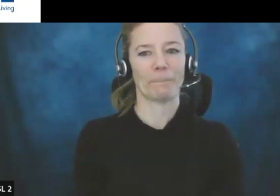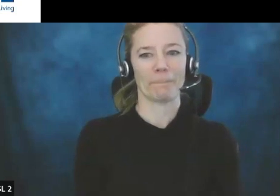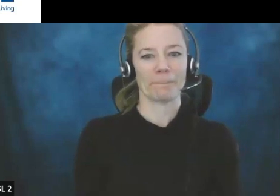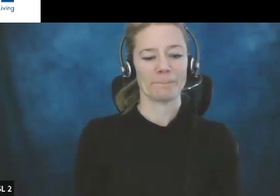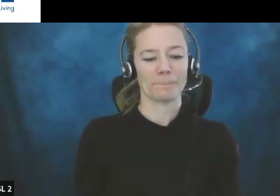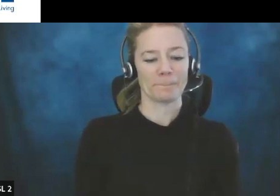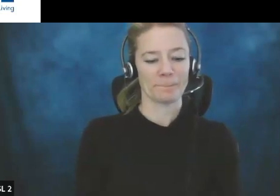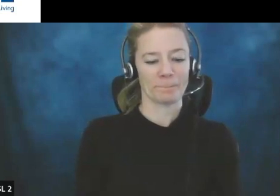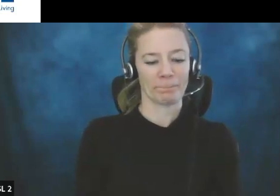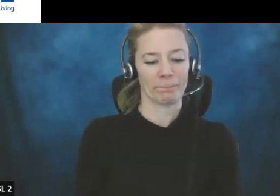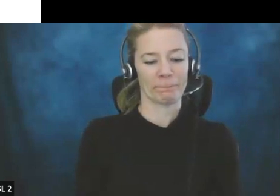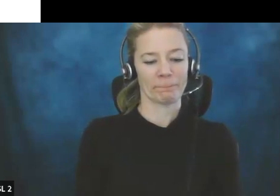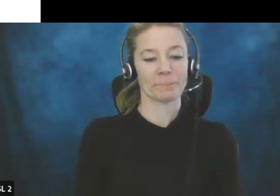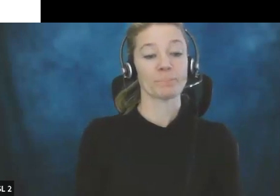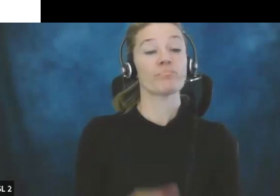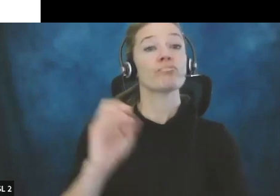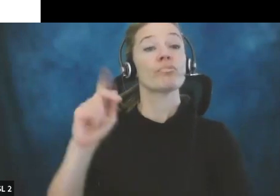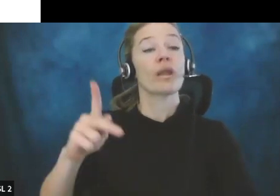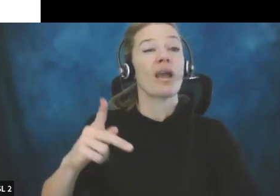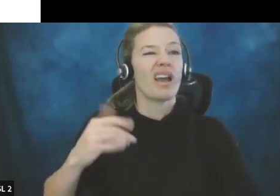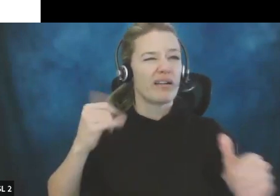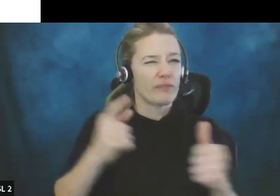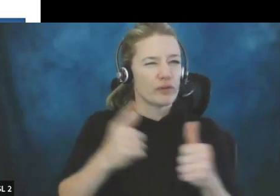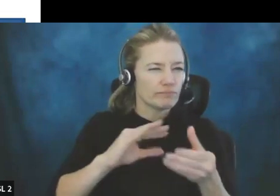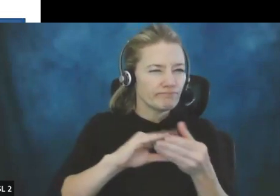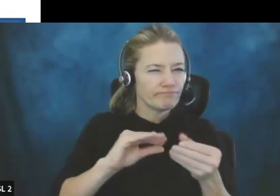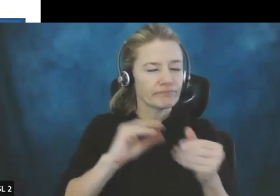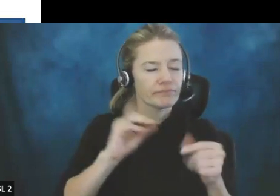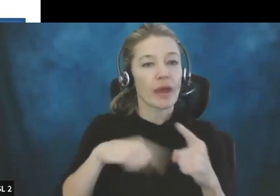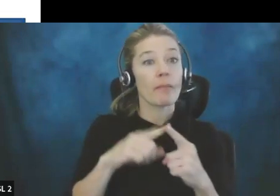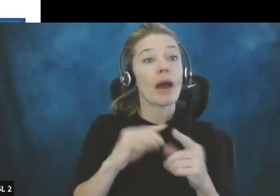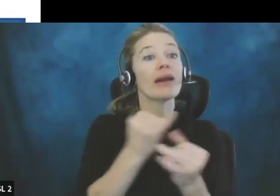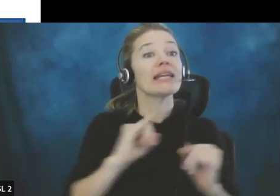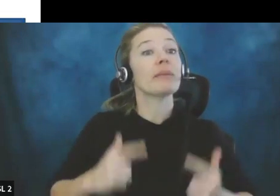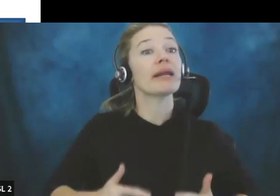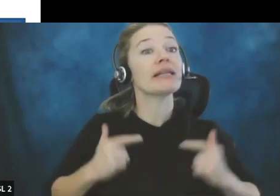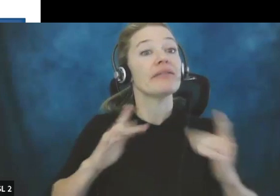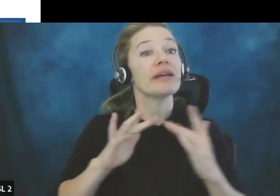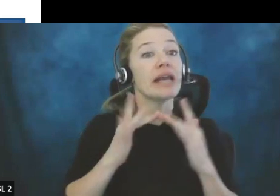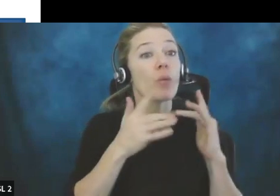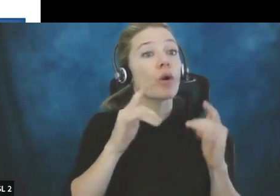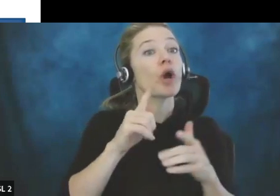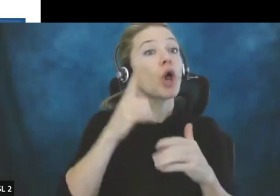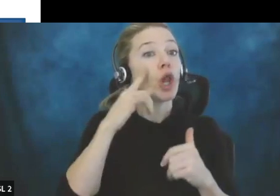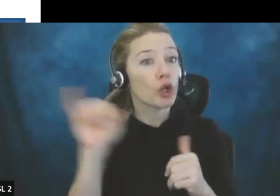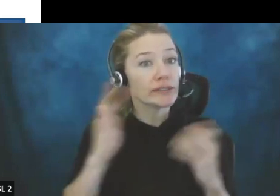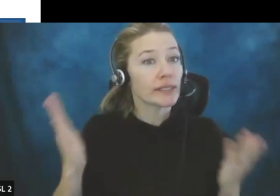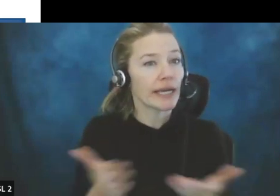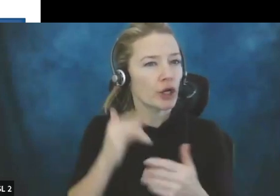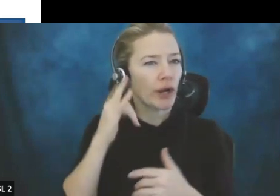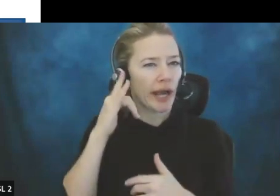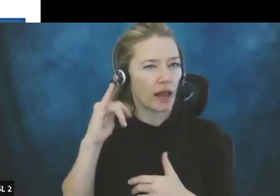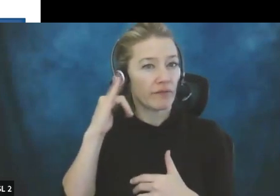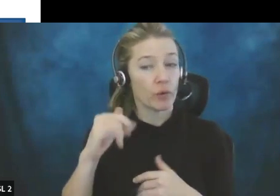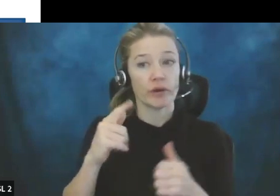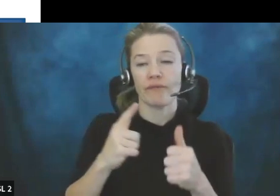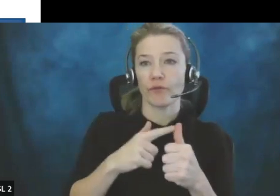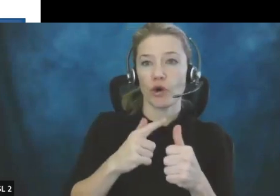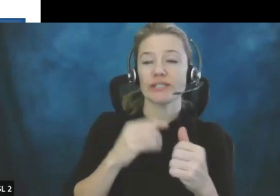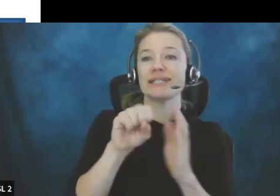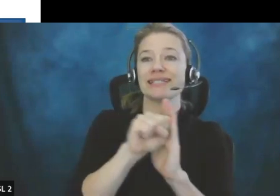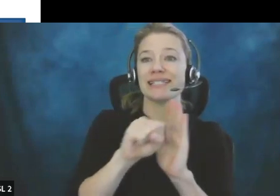And to the next one. So I want to talk a little bit about what the Independent Living Network looks like in